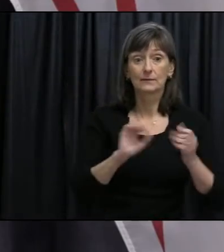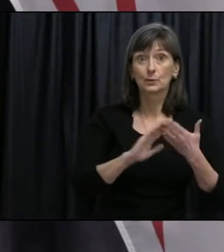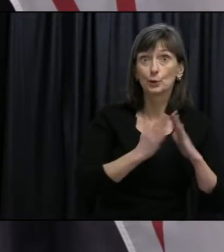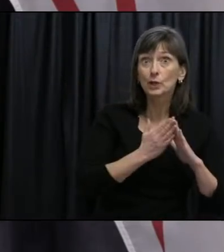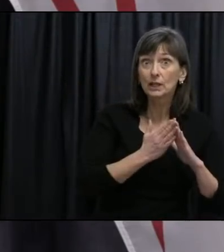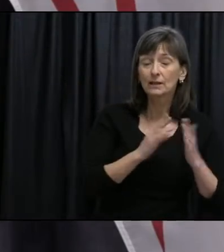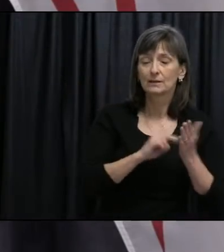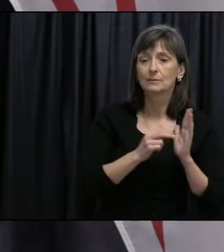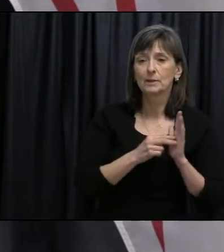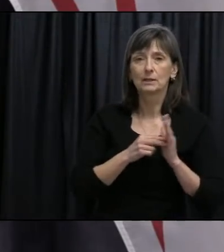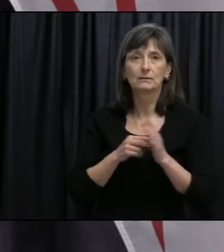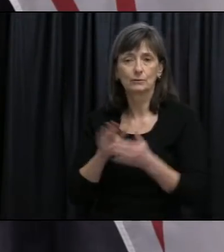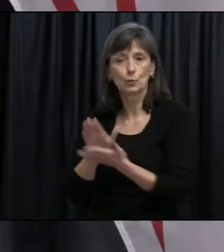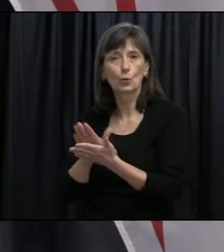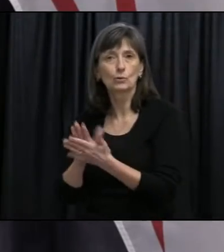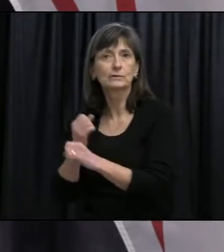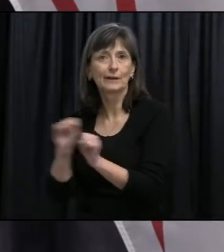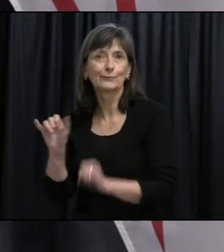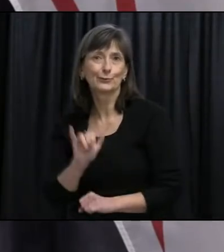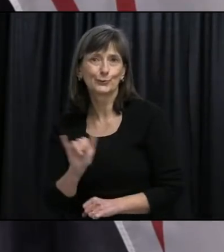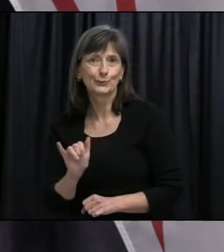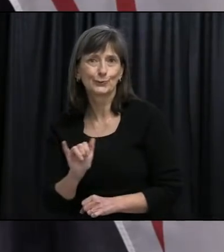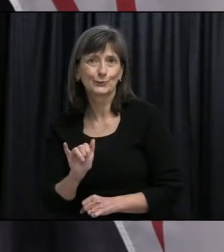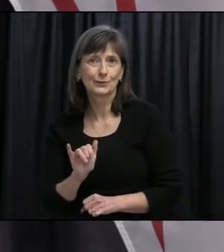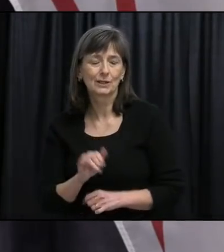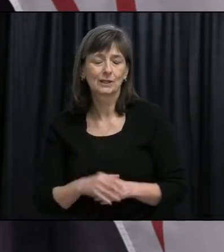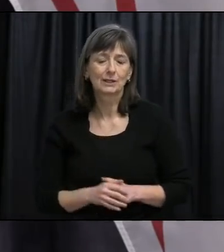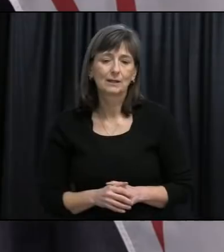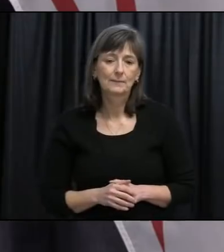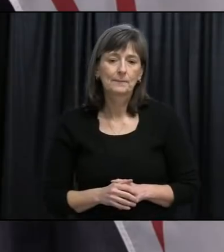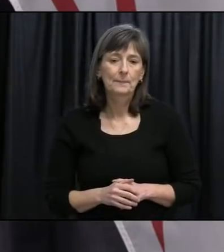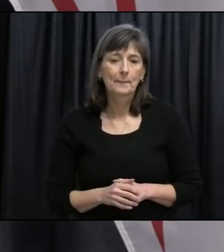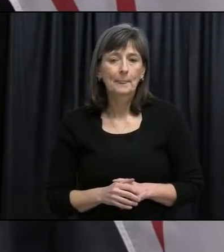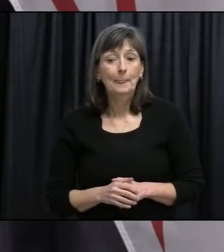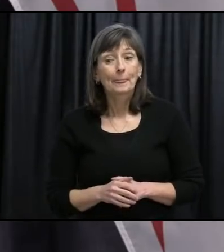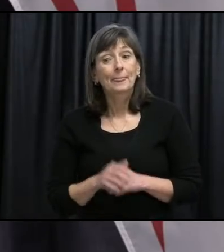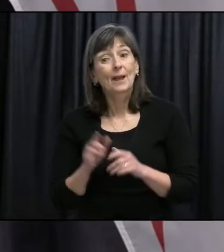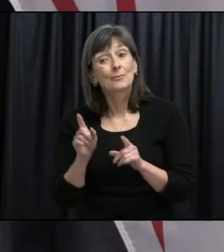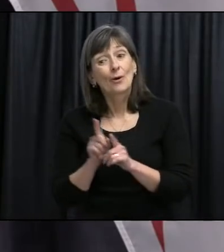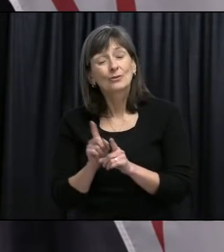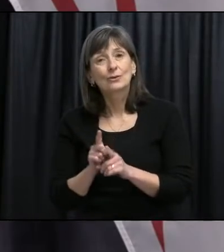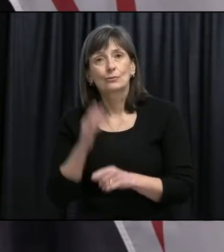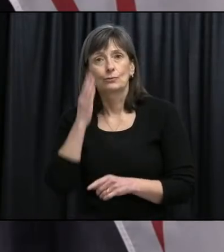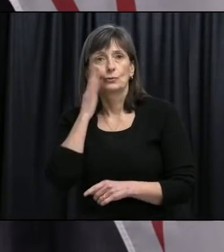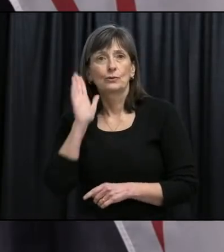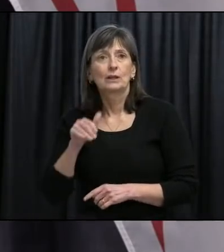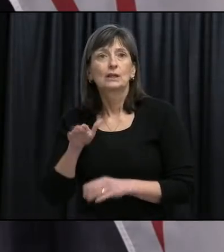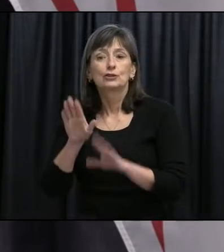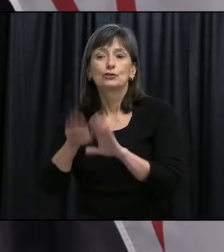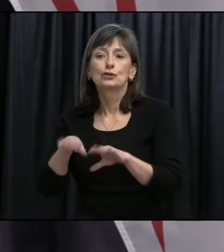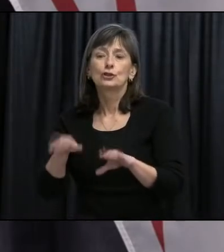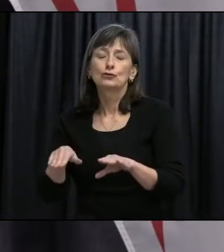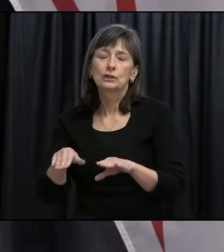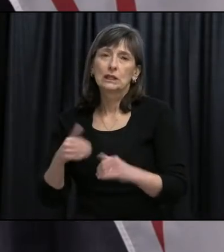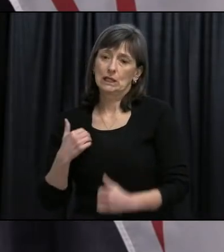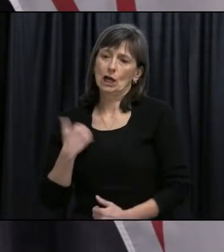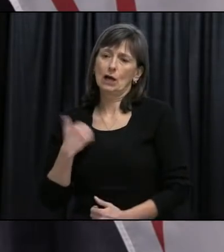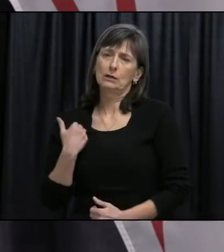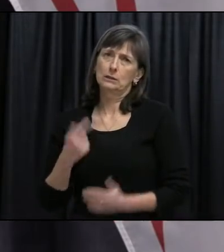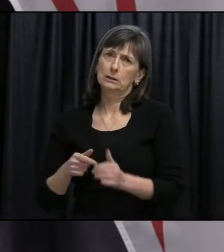school. And, you know, we know that children need to be in school, especially younger